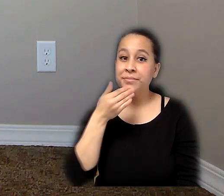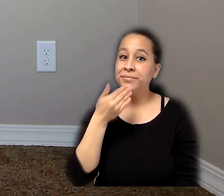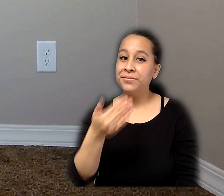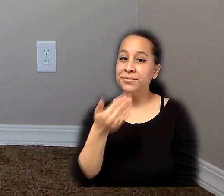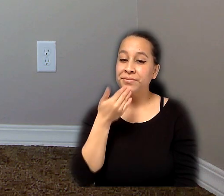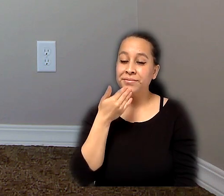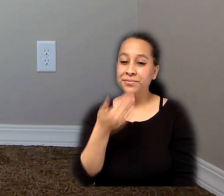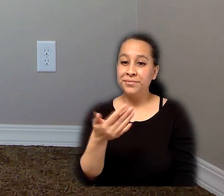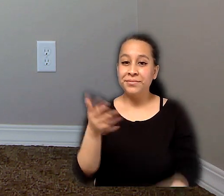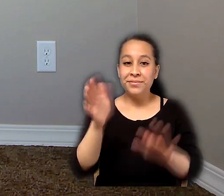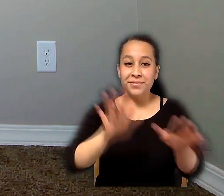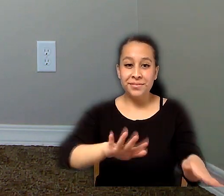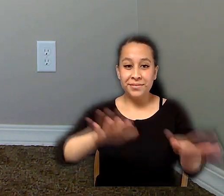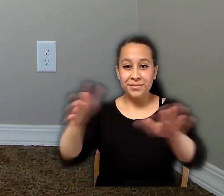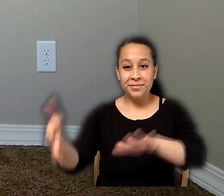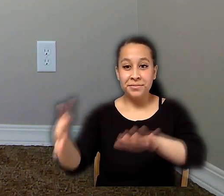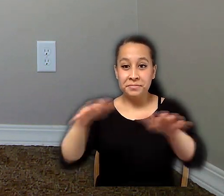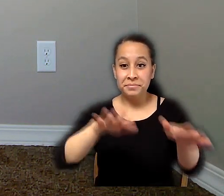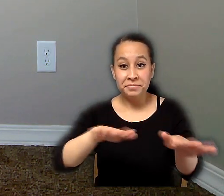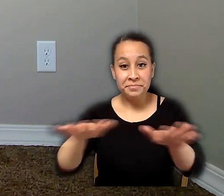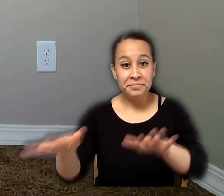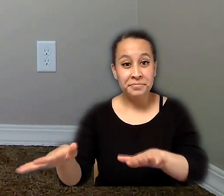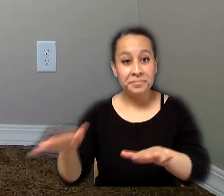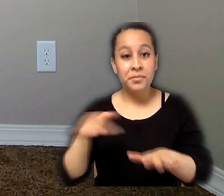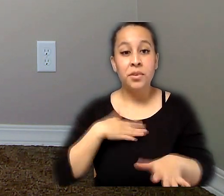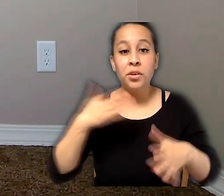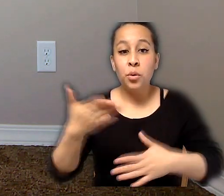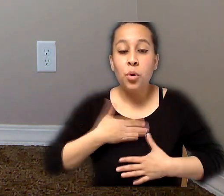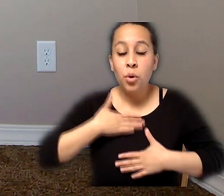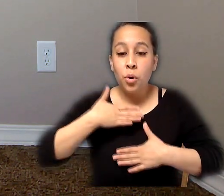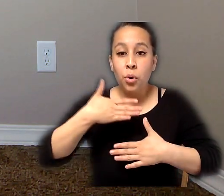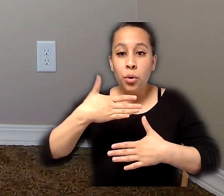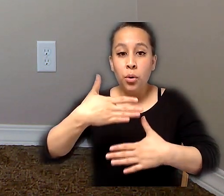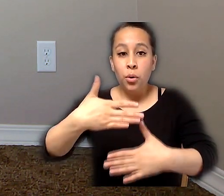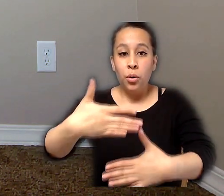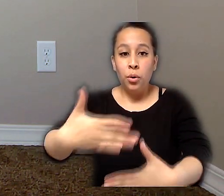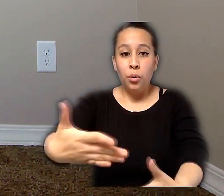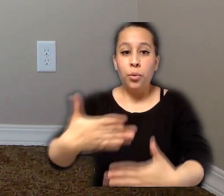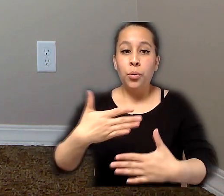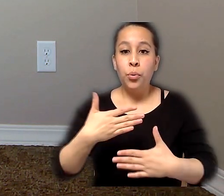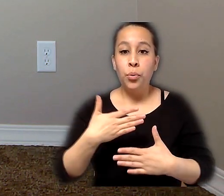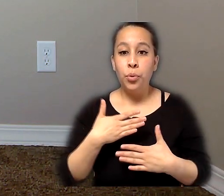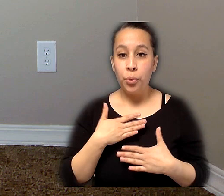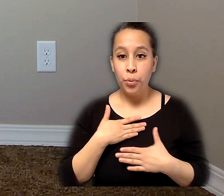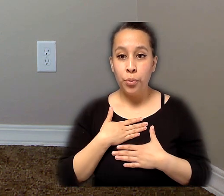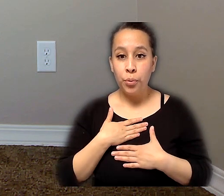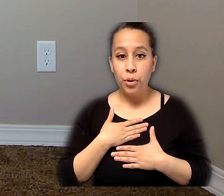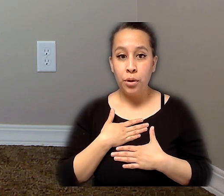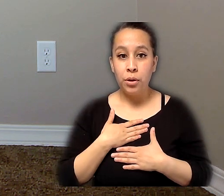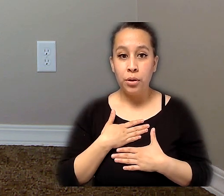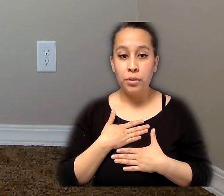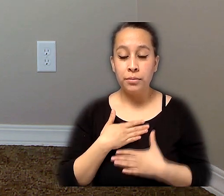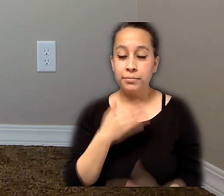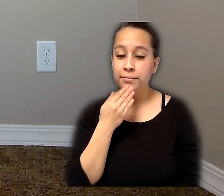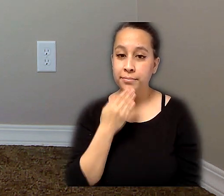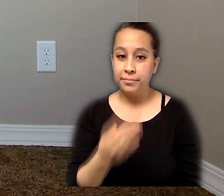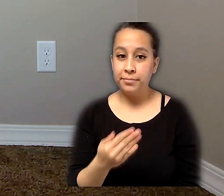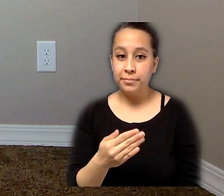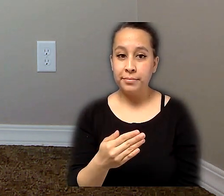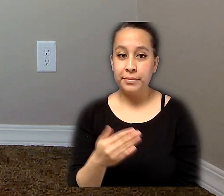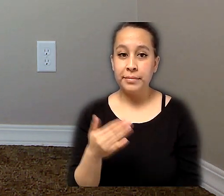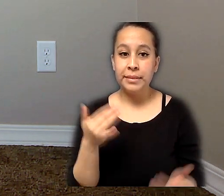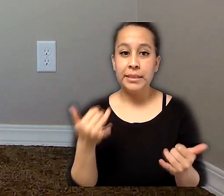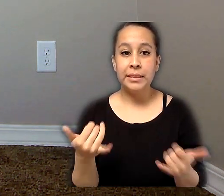Good. Shake it out. Good job. Breathe in. Breathe out. Very good. Now let's